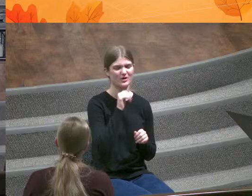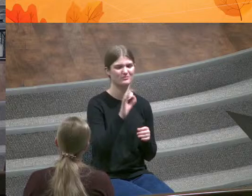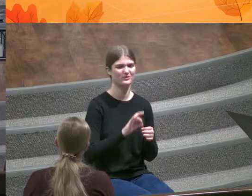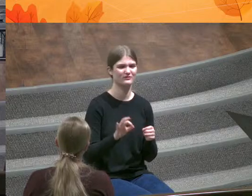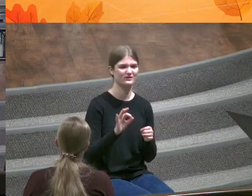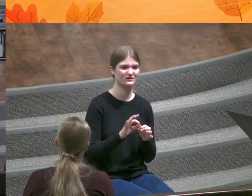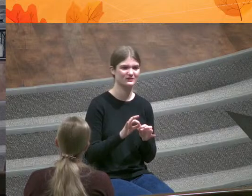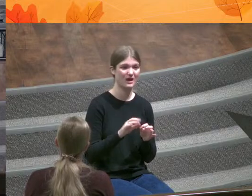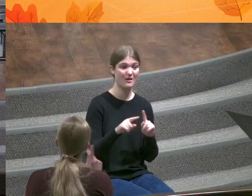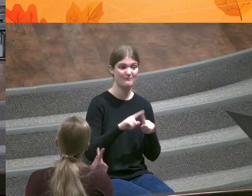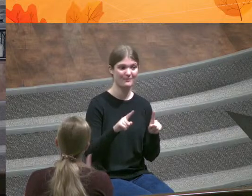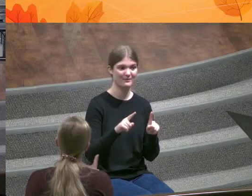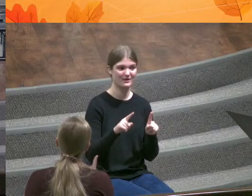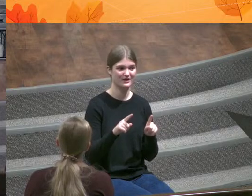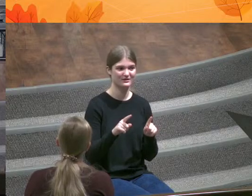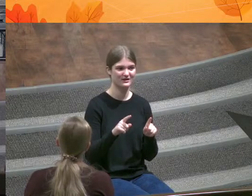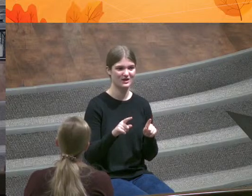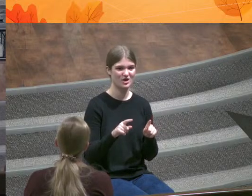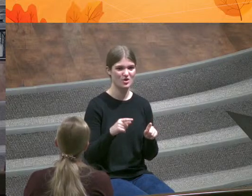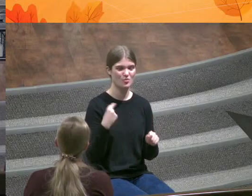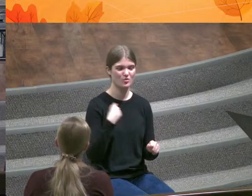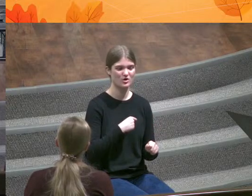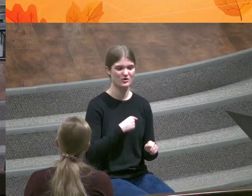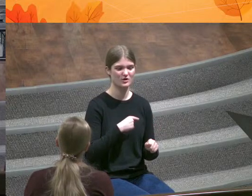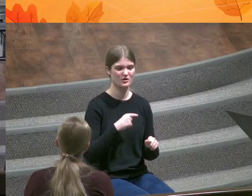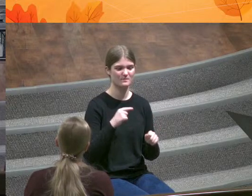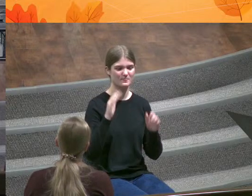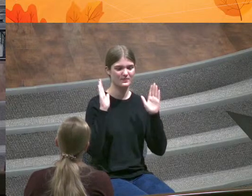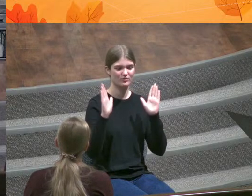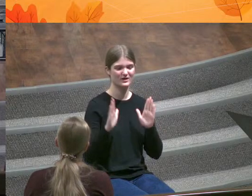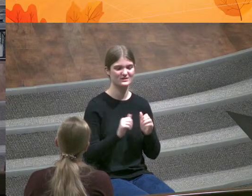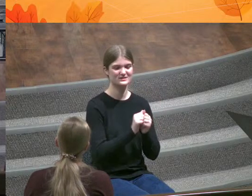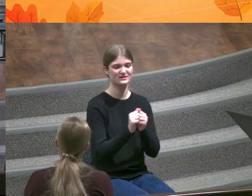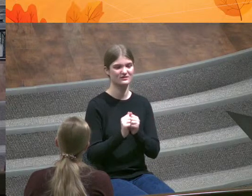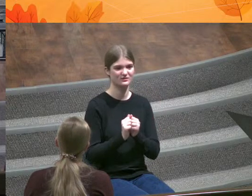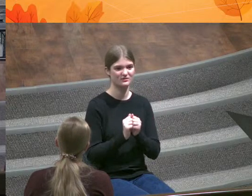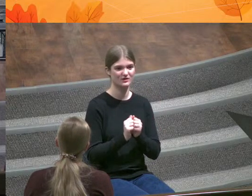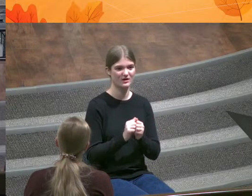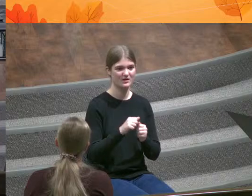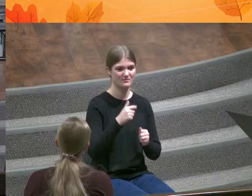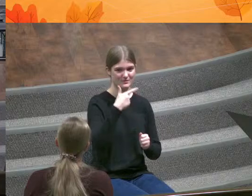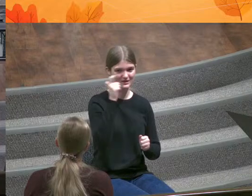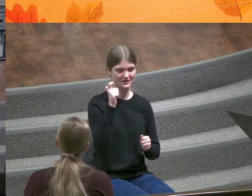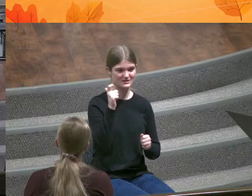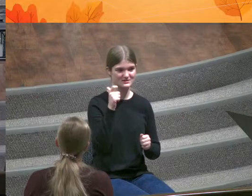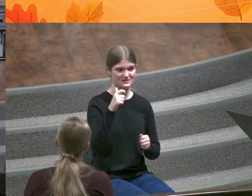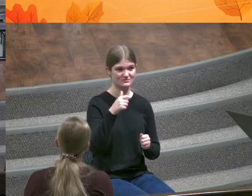Imperfect, but imperfectly great because of its author